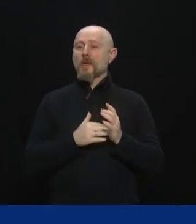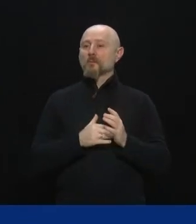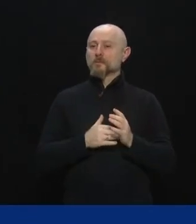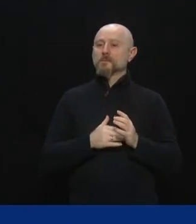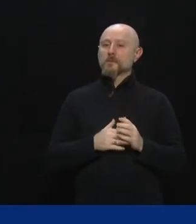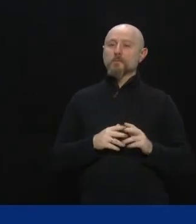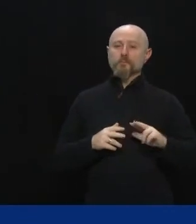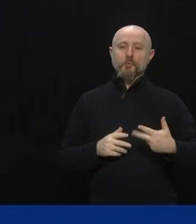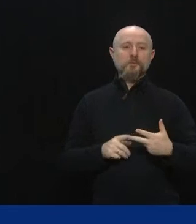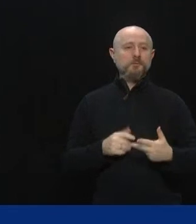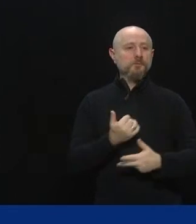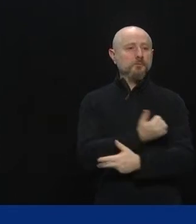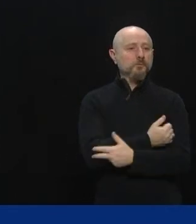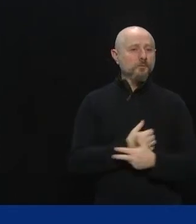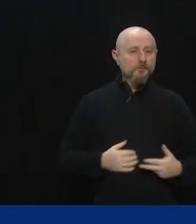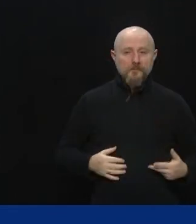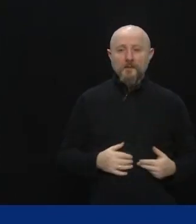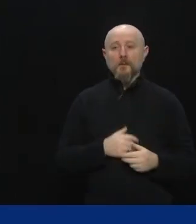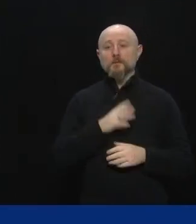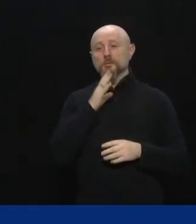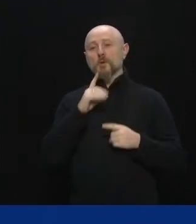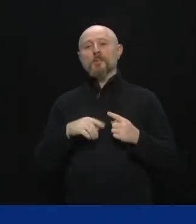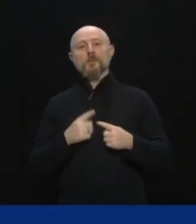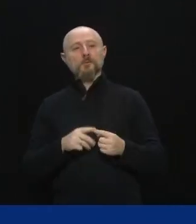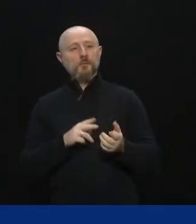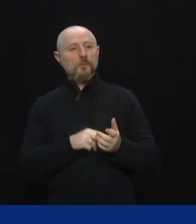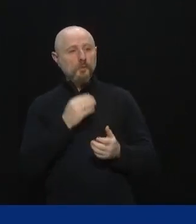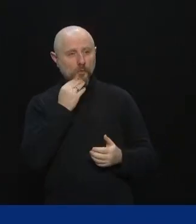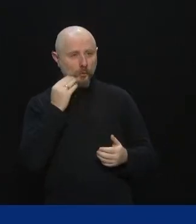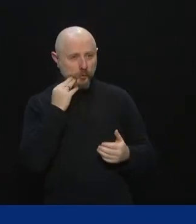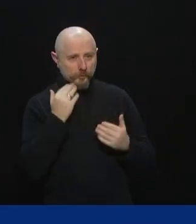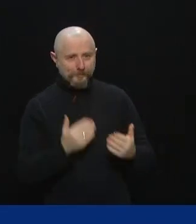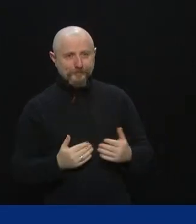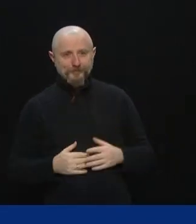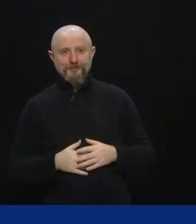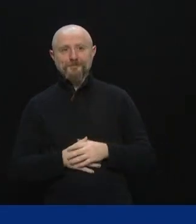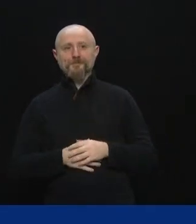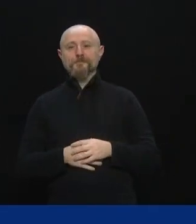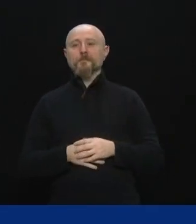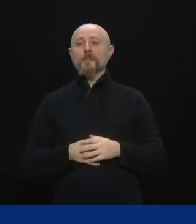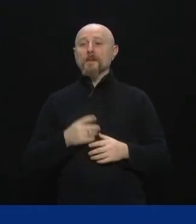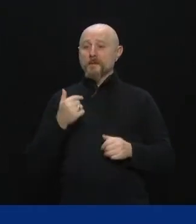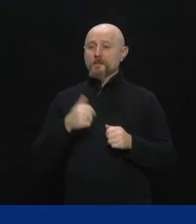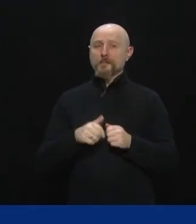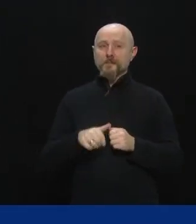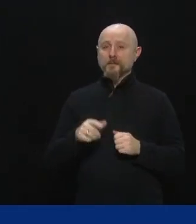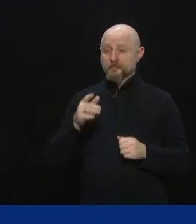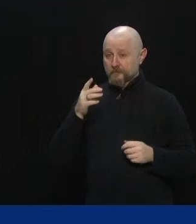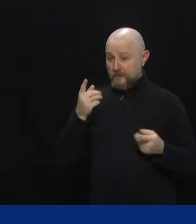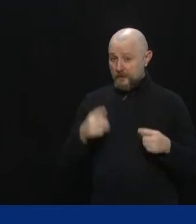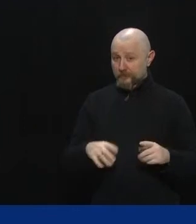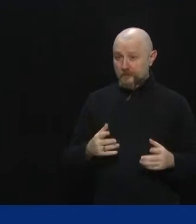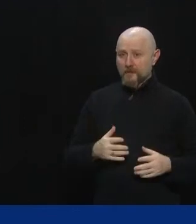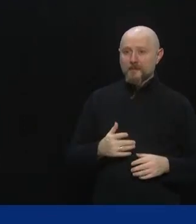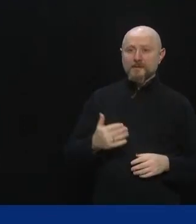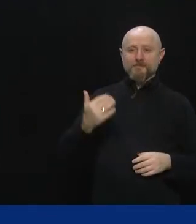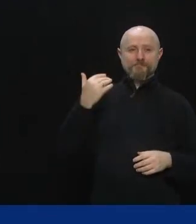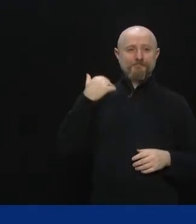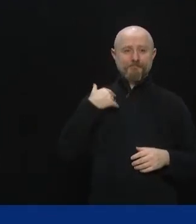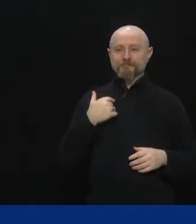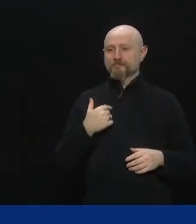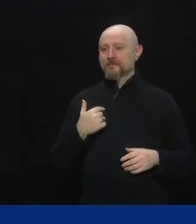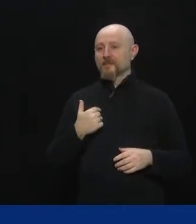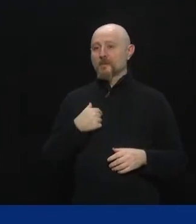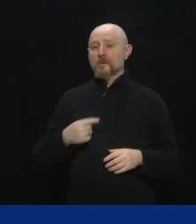we talk about people in nursing homes, we do not need a reminder of how excruciatingly painful it was to have the